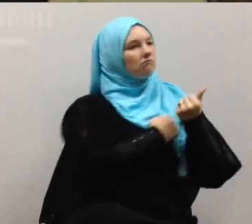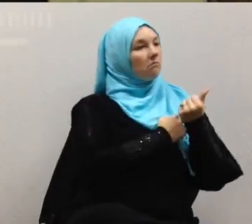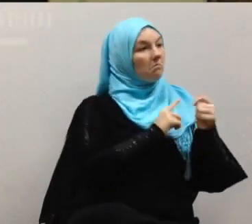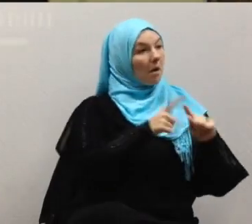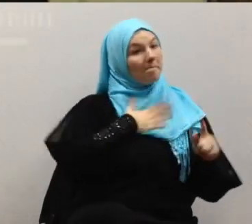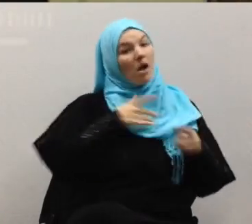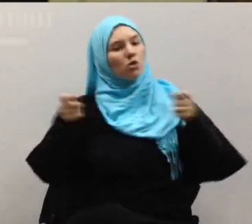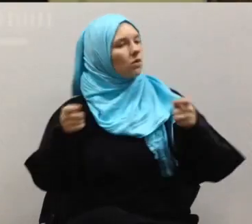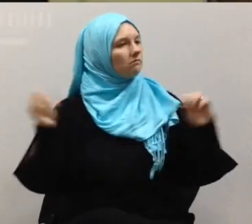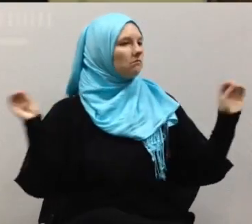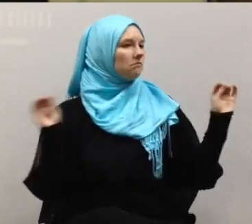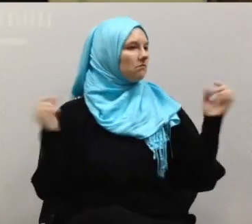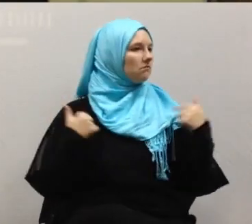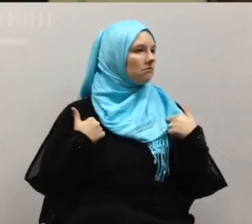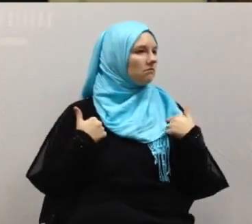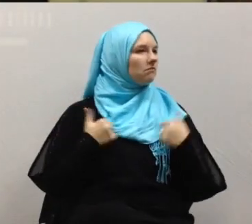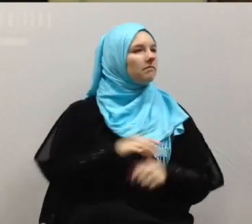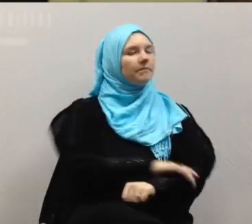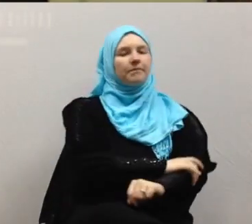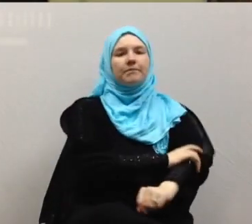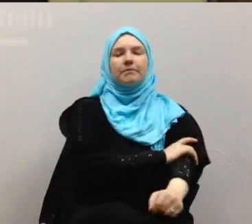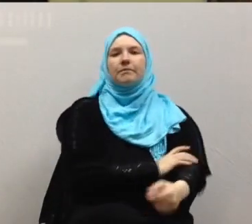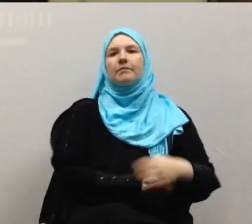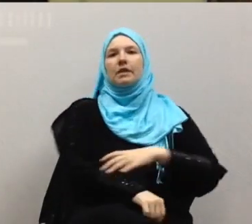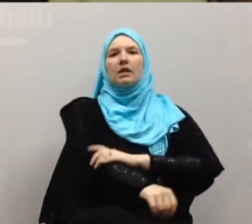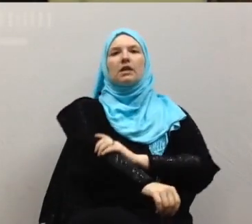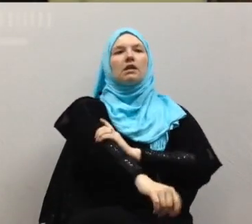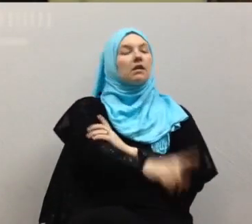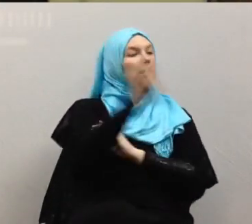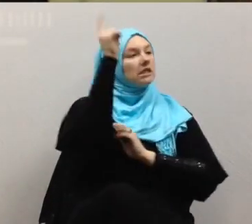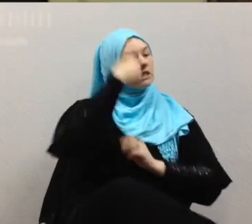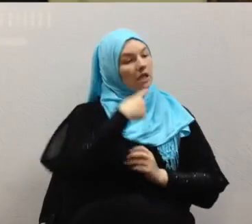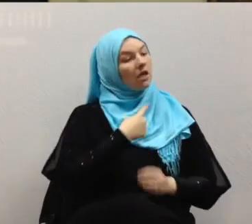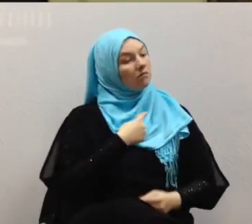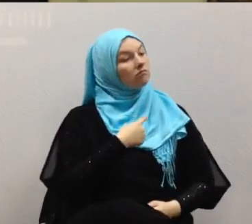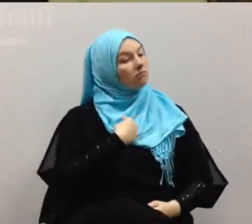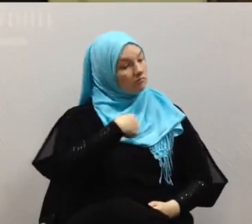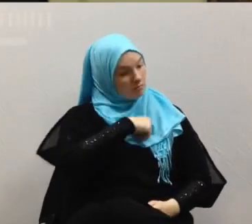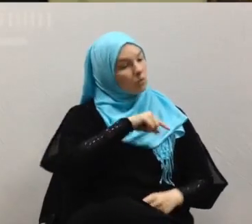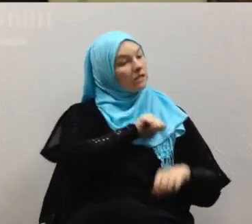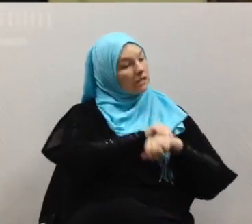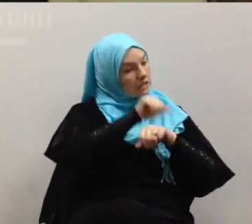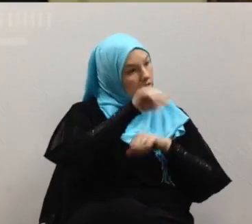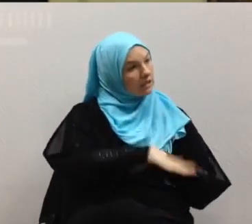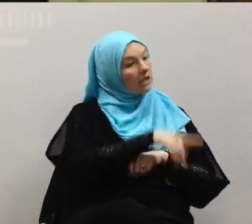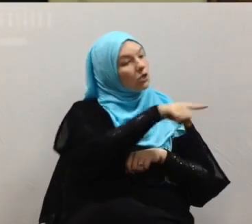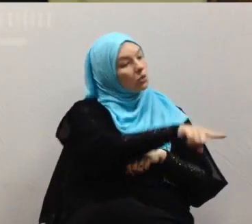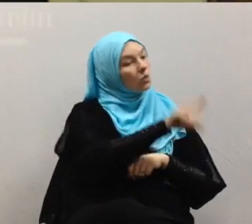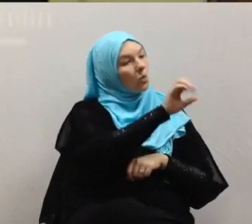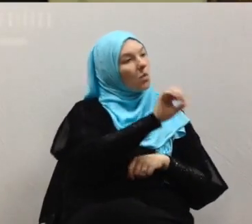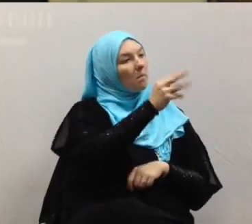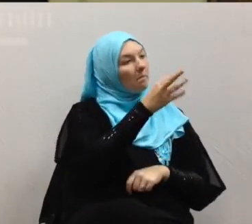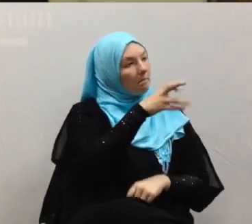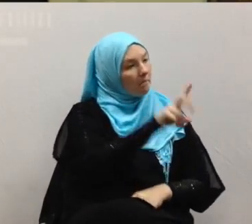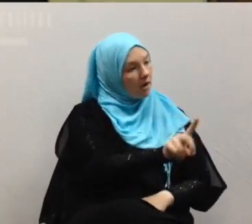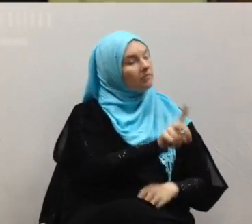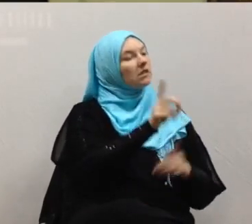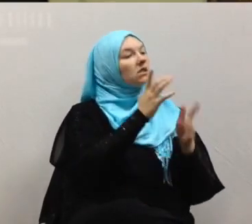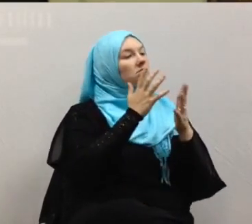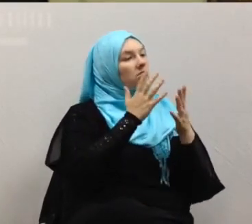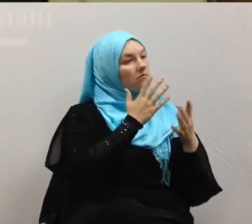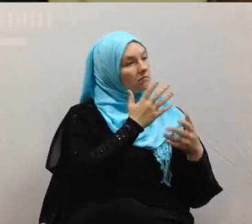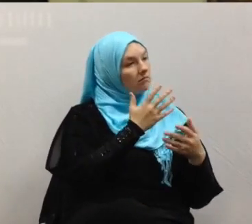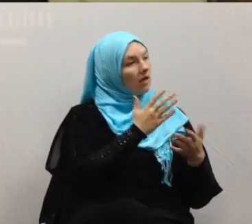Indeed, we have sent you, O Muhammad, as a witness and a giver of glad tidings and a warner. These are some